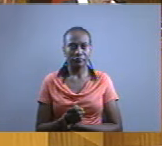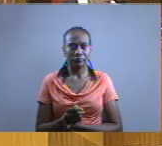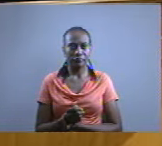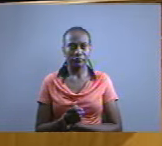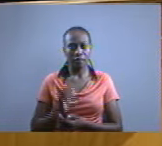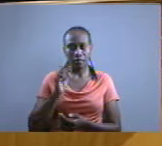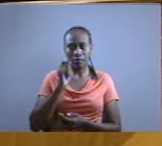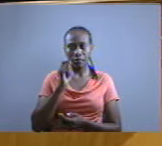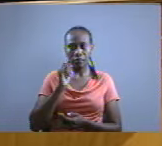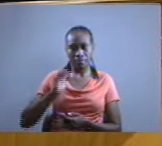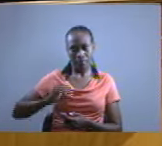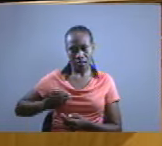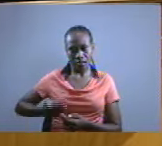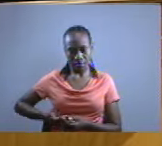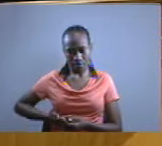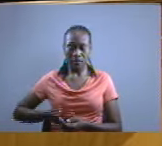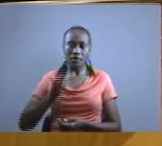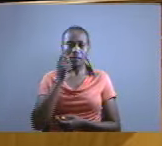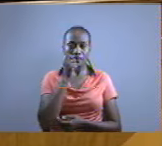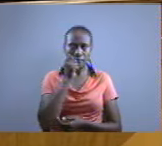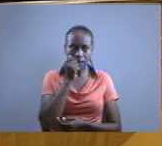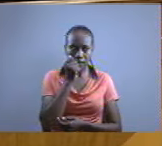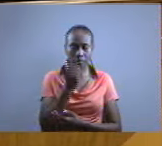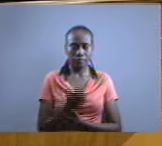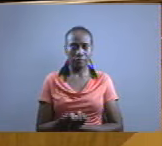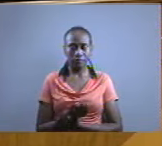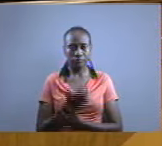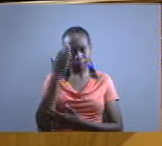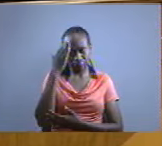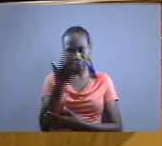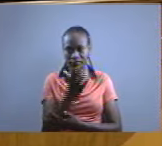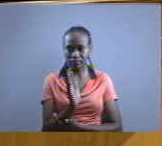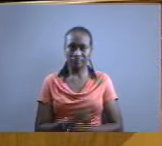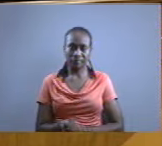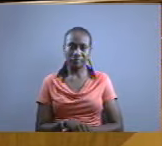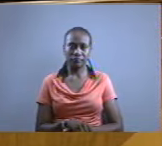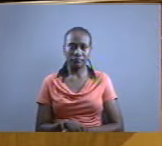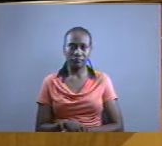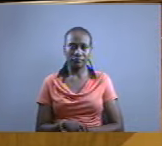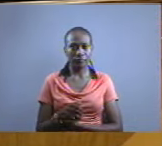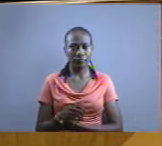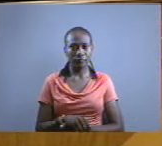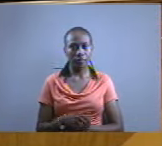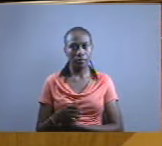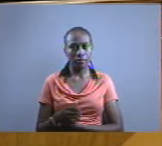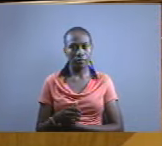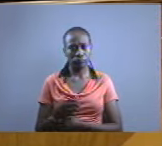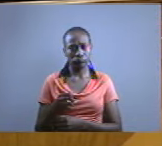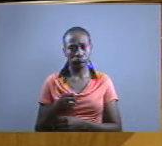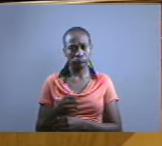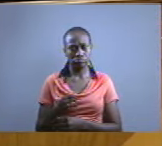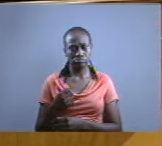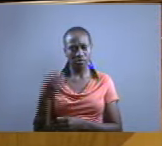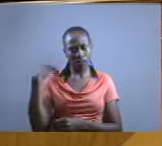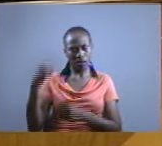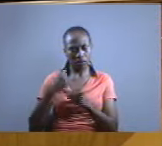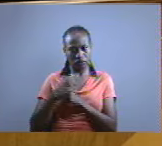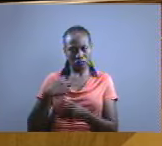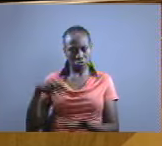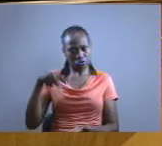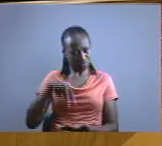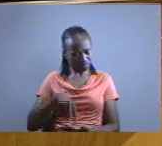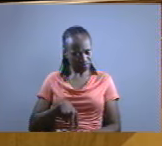Nani Manenekazi. On the 7th of August last year, I stood before this House